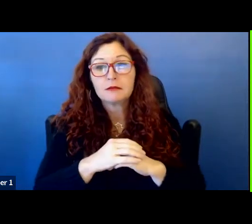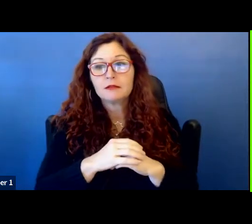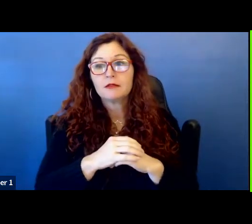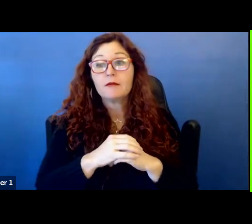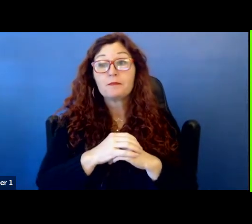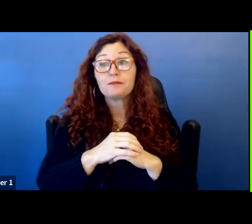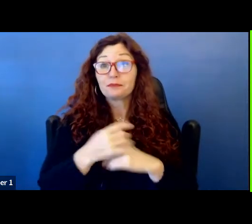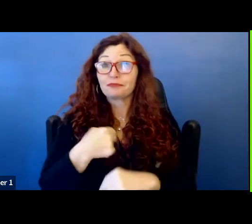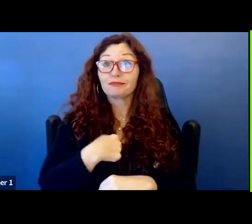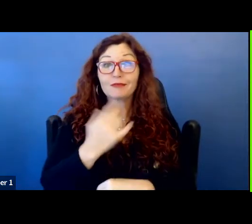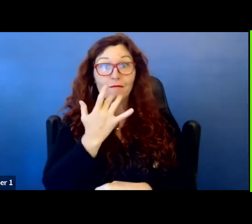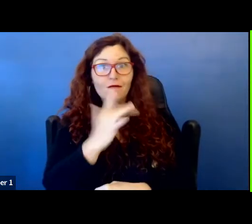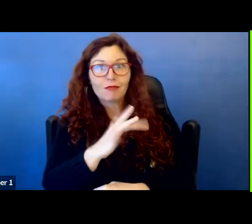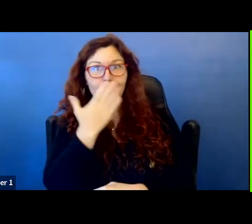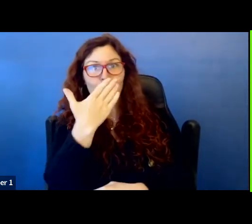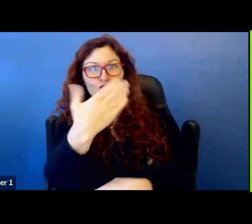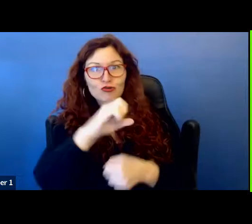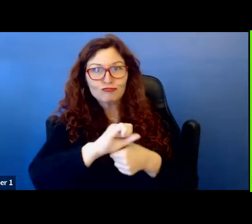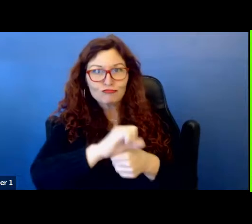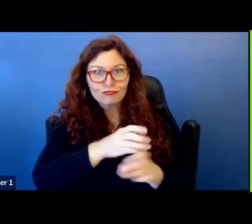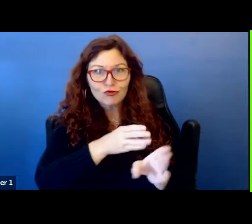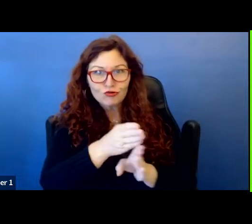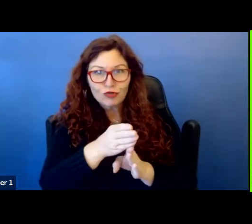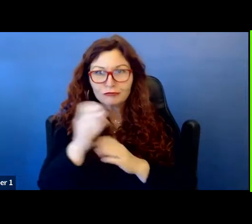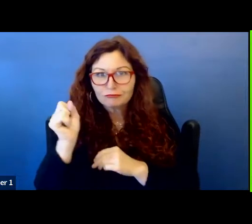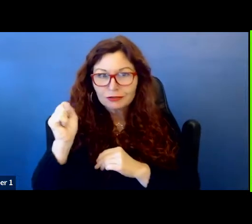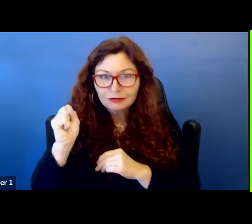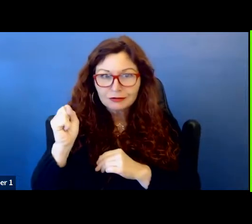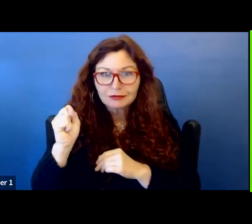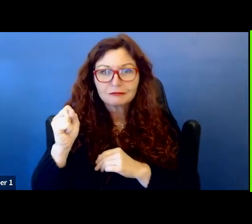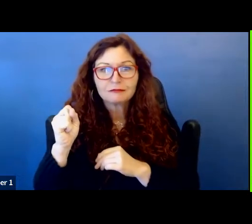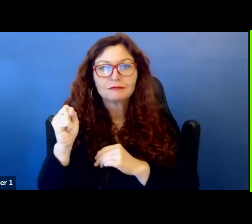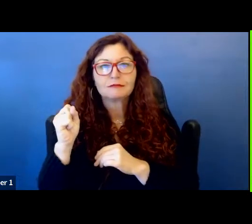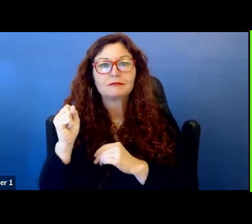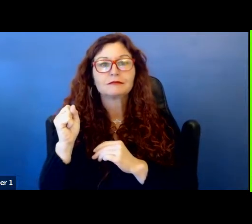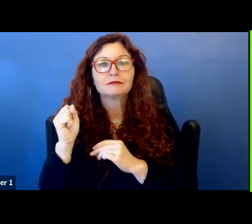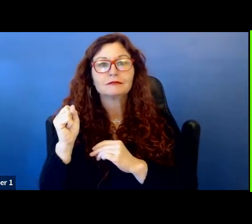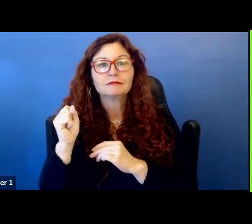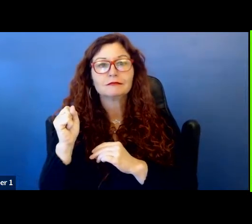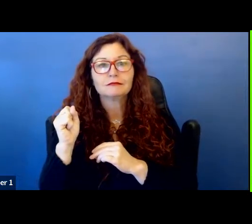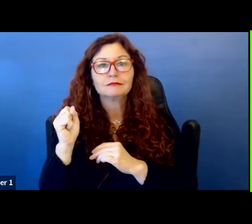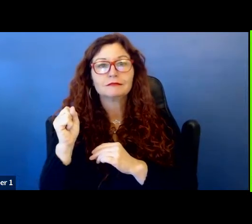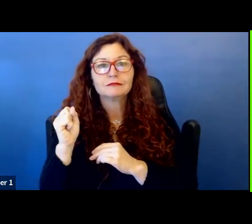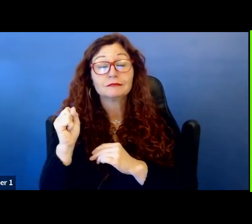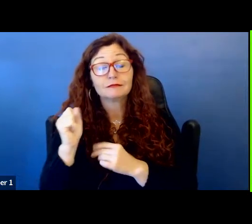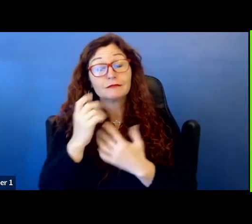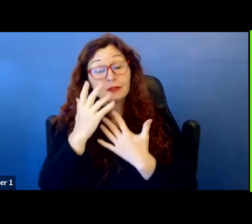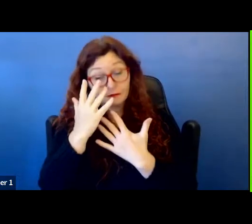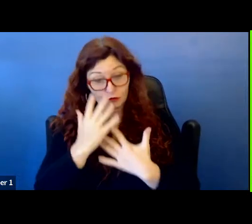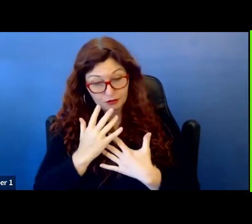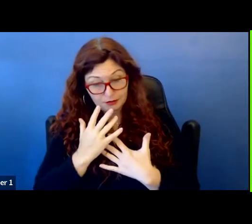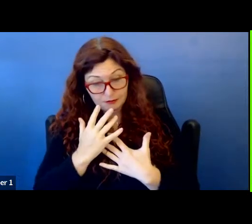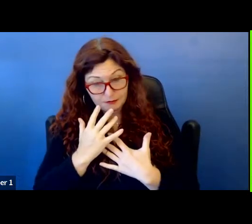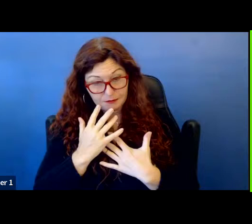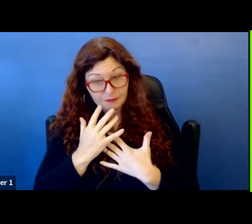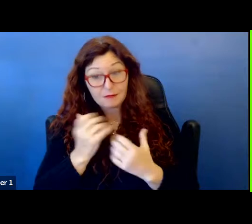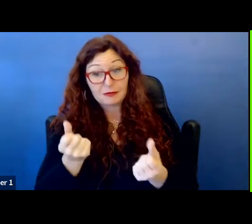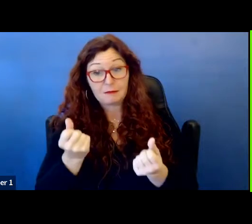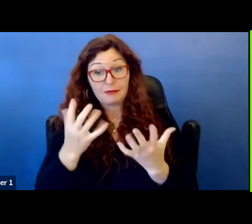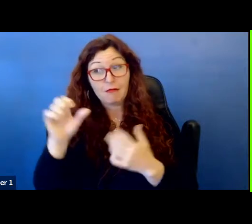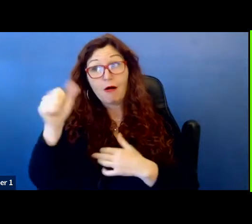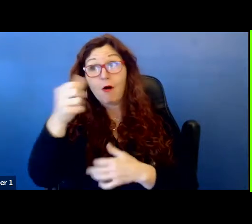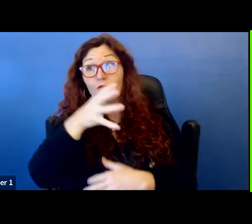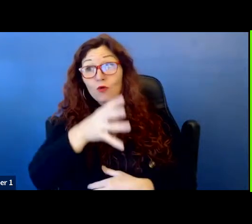career even though i have had a great career unfortunately it has not been the same for a lot of many